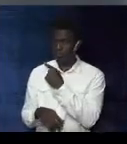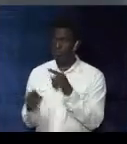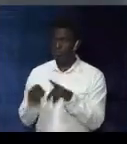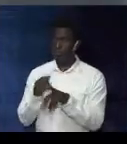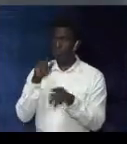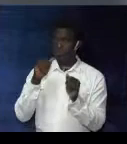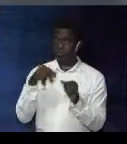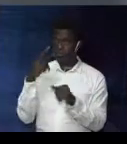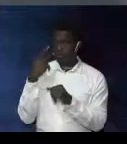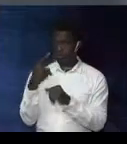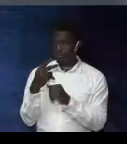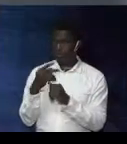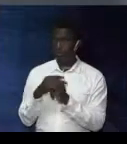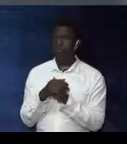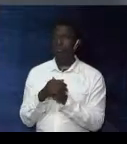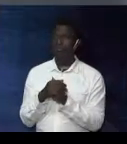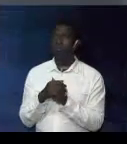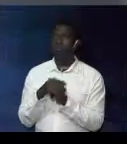As you can see,